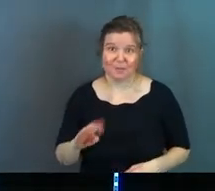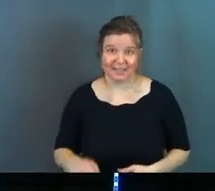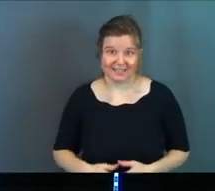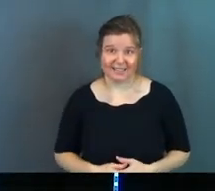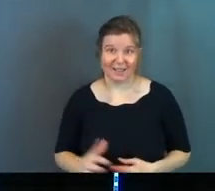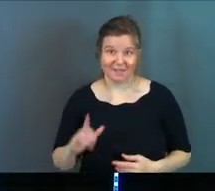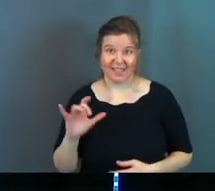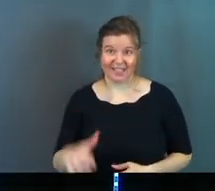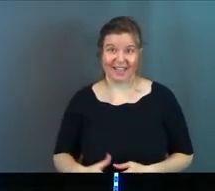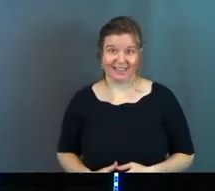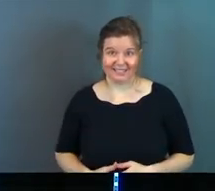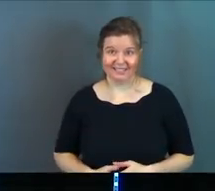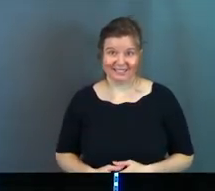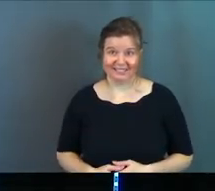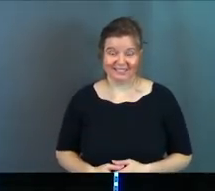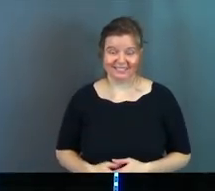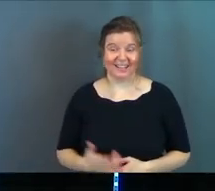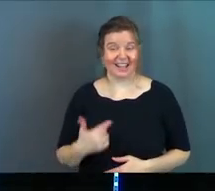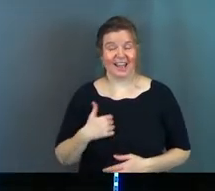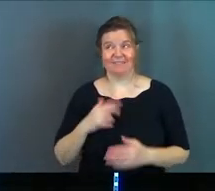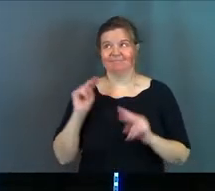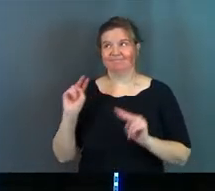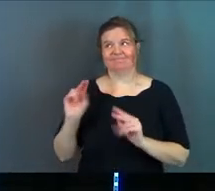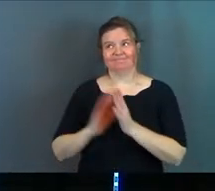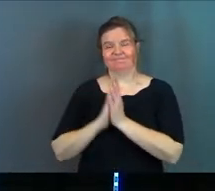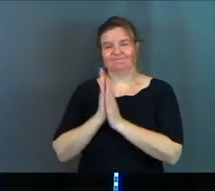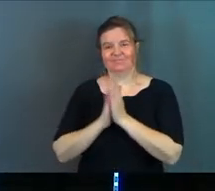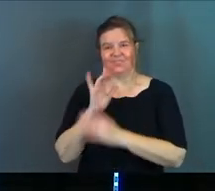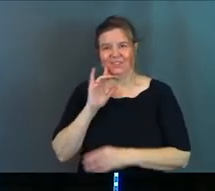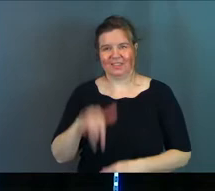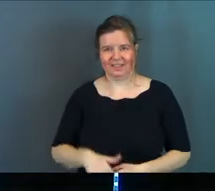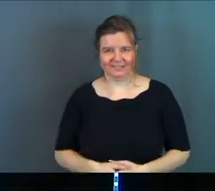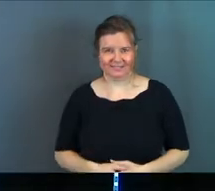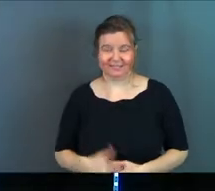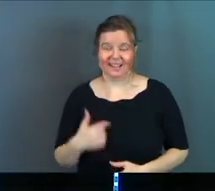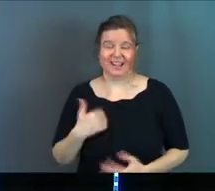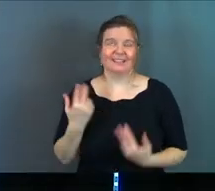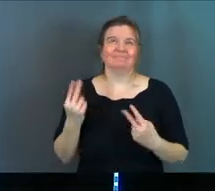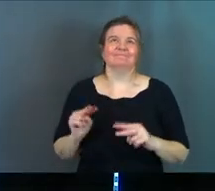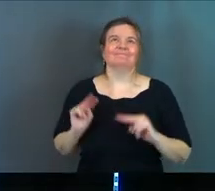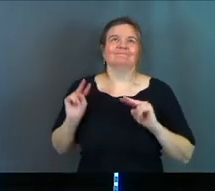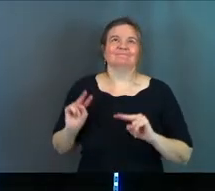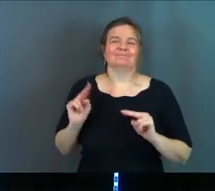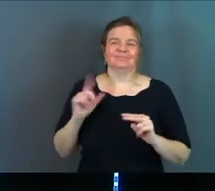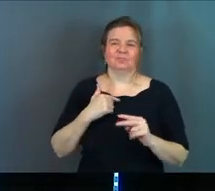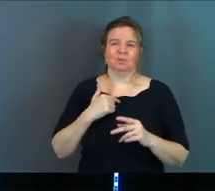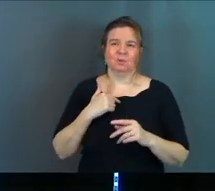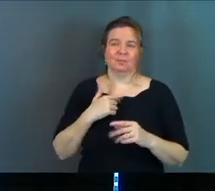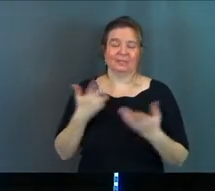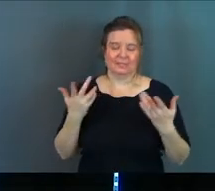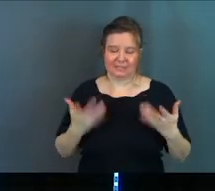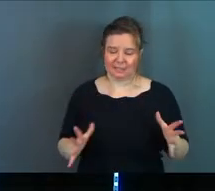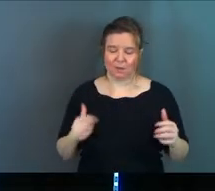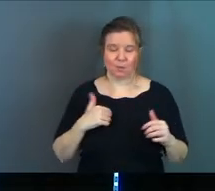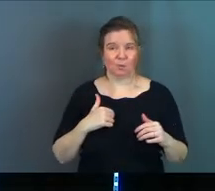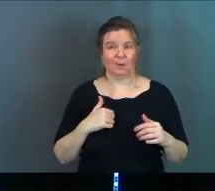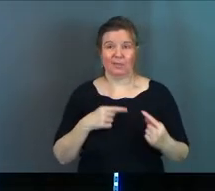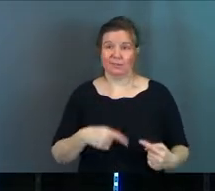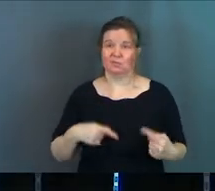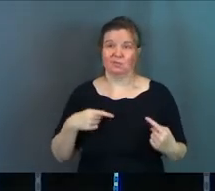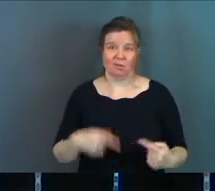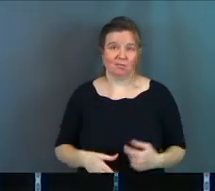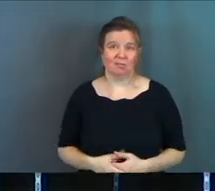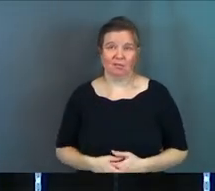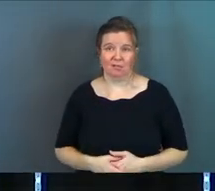be about that. Because I can't wait for that. I cannot wait to be done with this